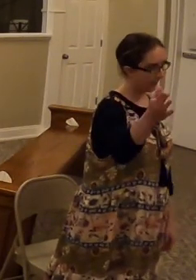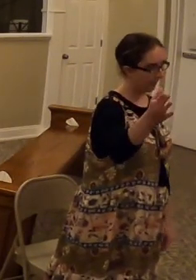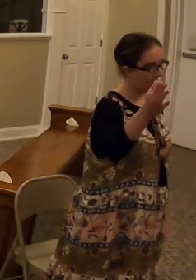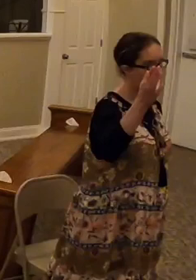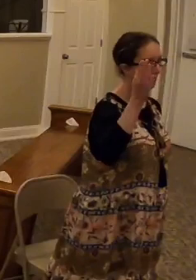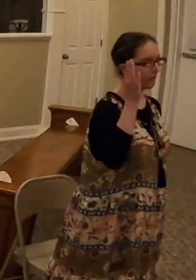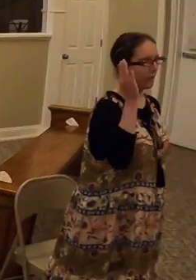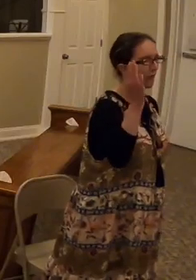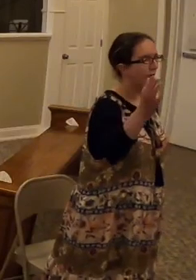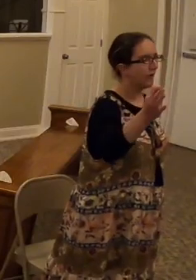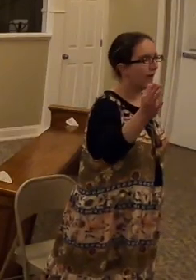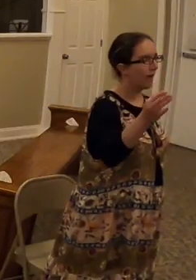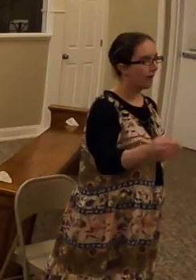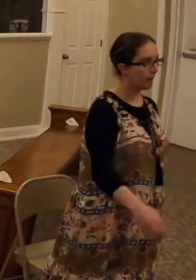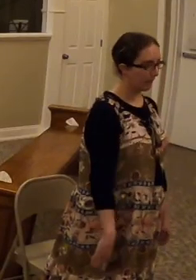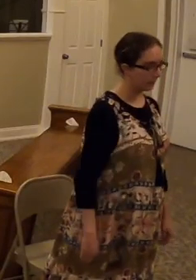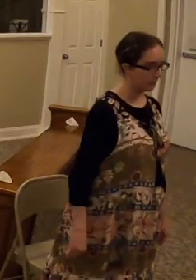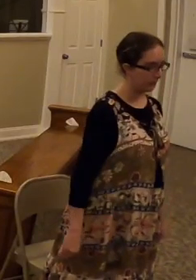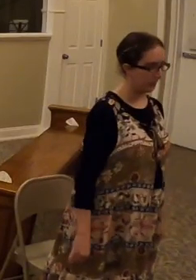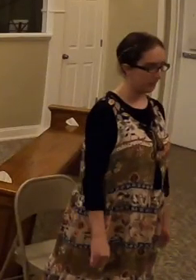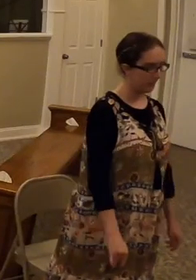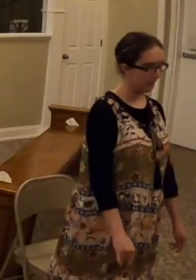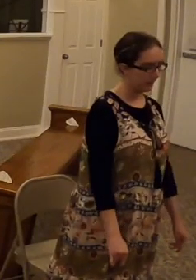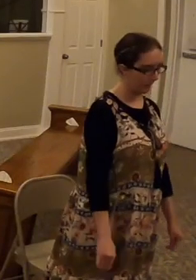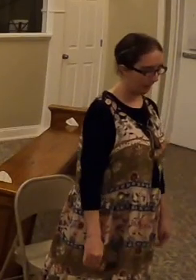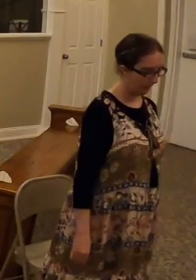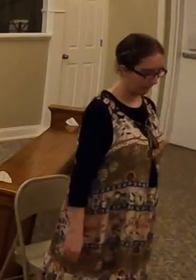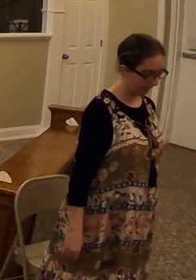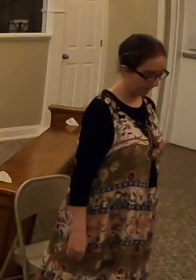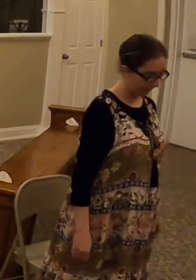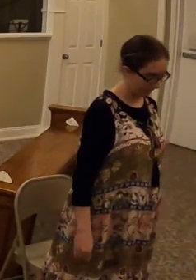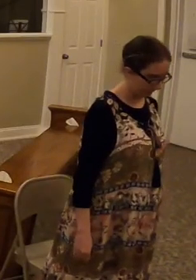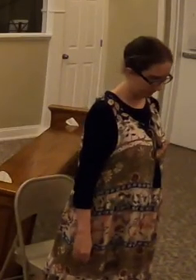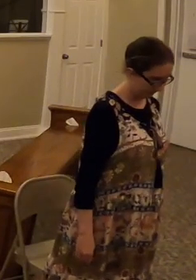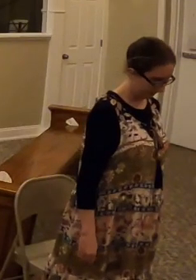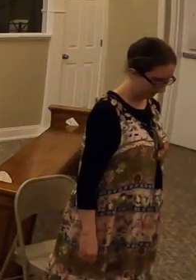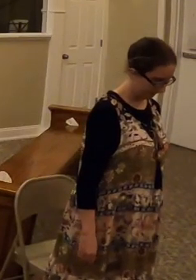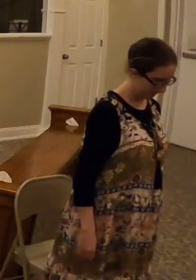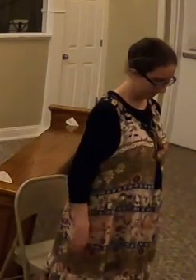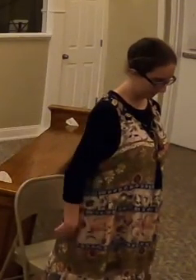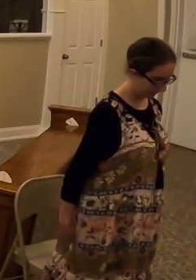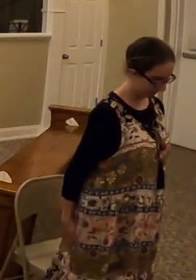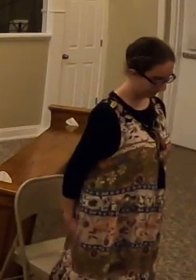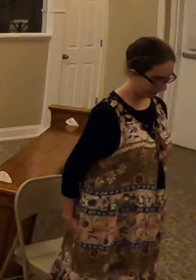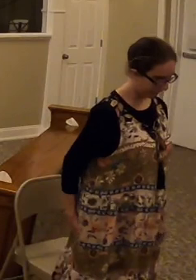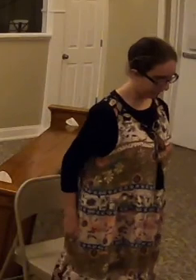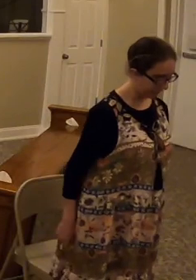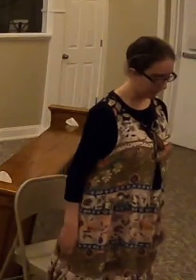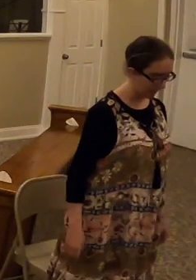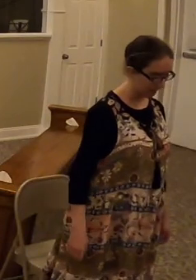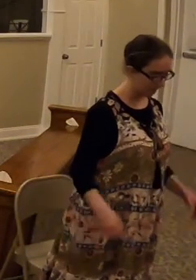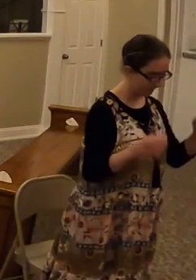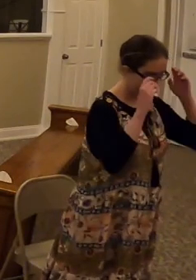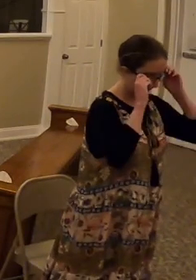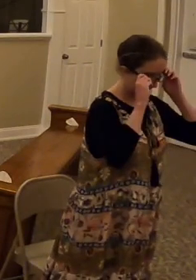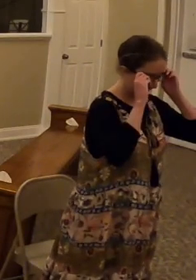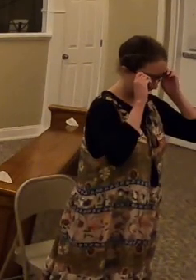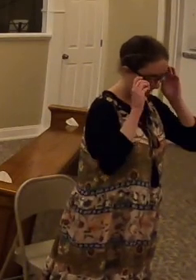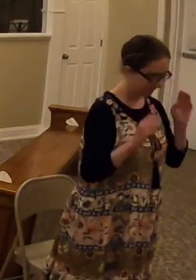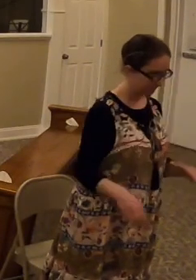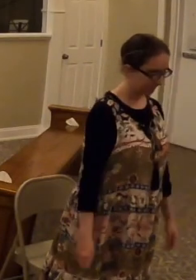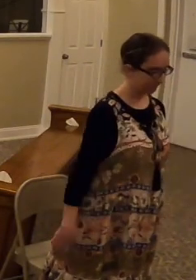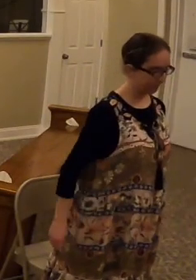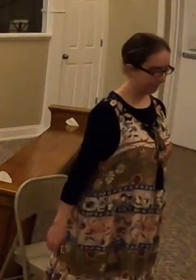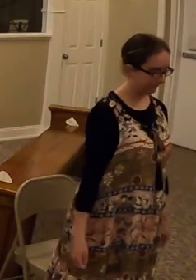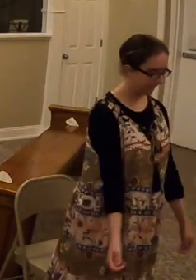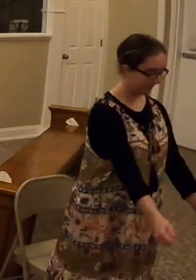God. Lord, let them know, God, that you're there for them, God, and you're going to be beside them, Lord. God, I'm trusting you